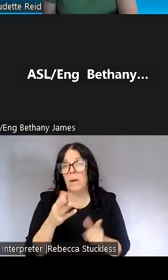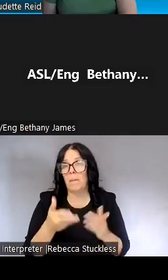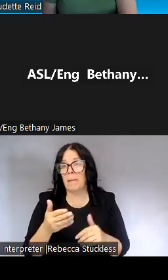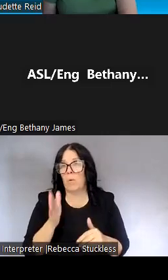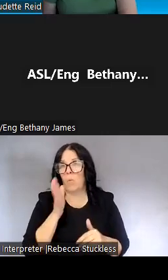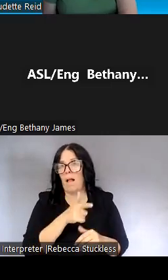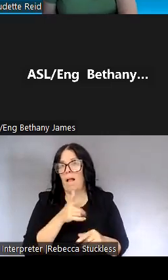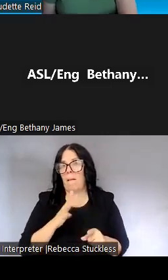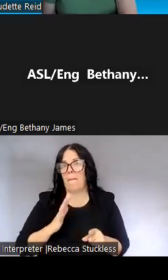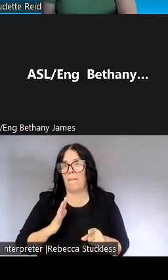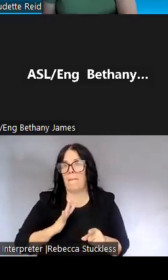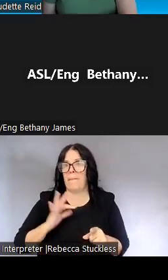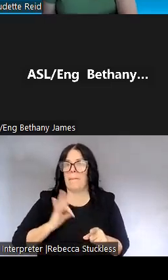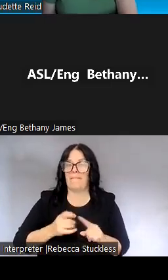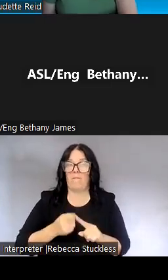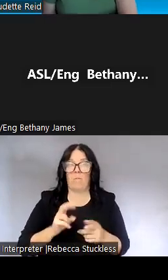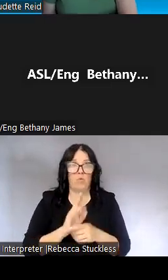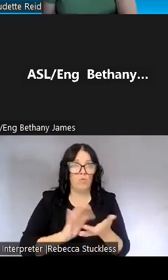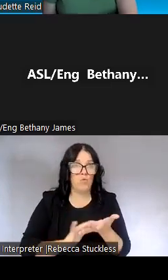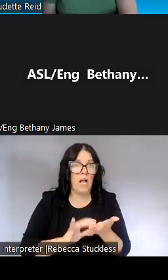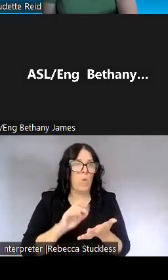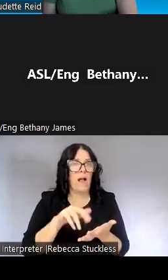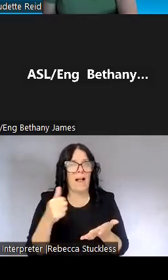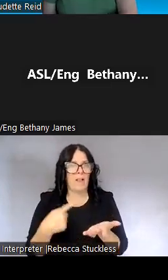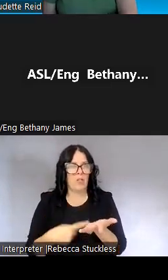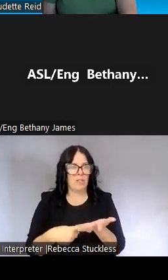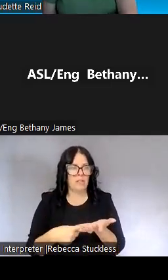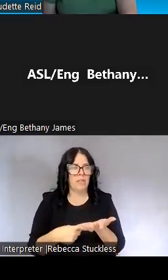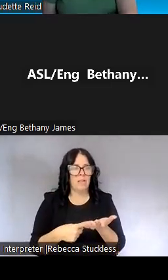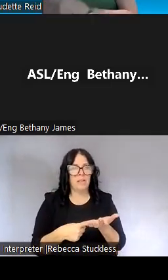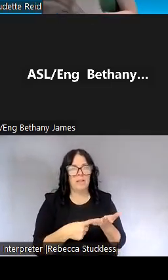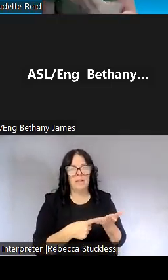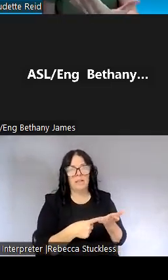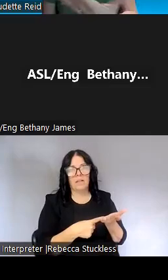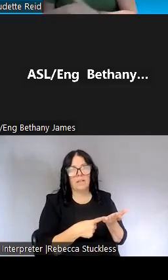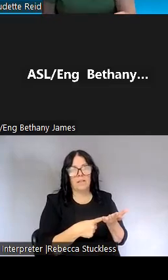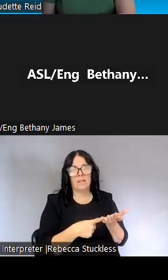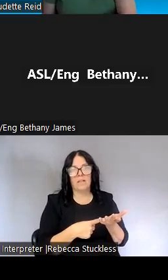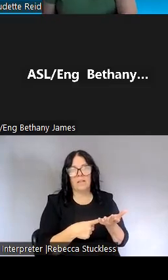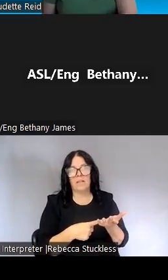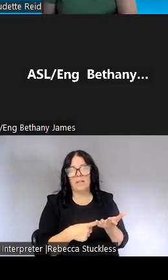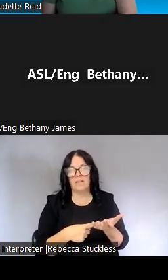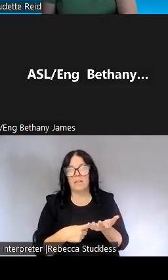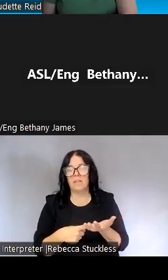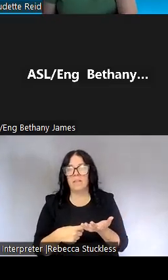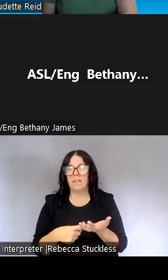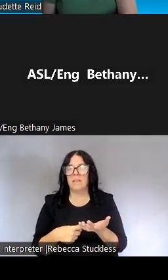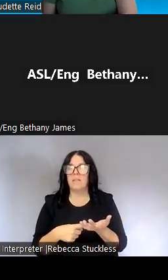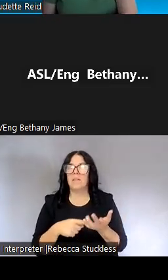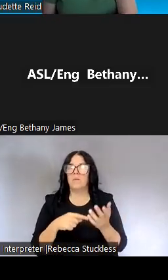using Braille or some of the other things we'll talk about that are need to attach to or work